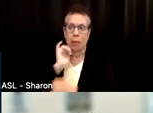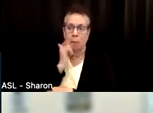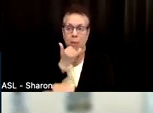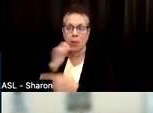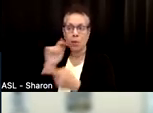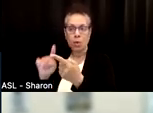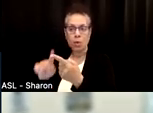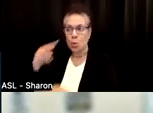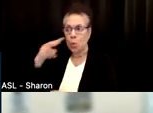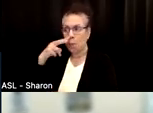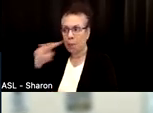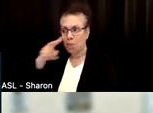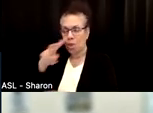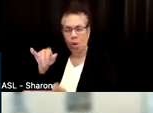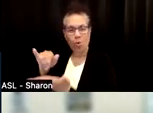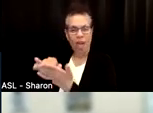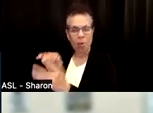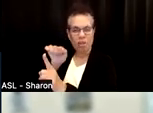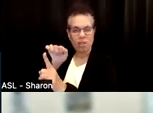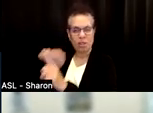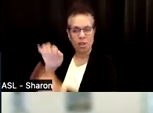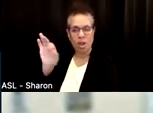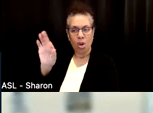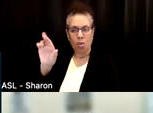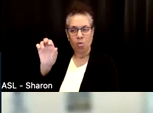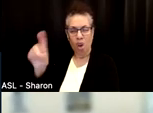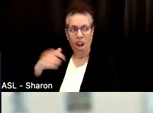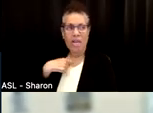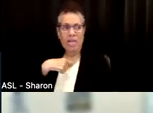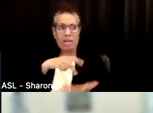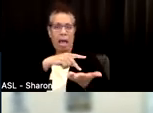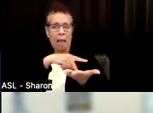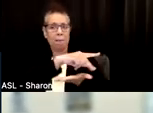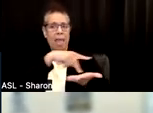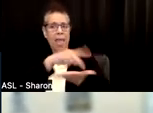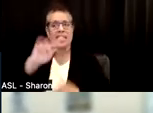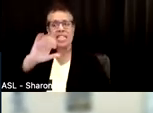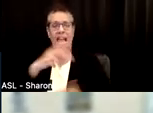was the total fraud. I'm paying cash to her and she doesn't give a receipt.